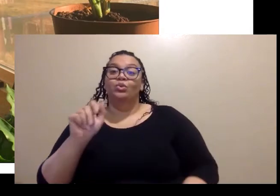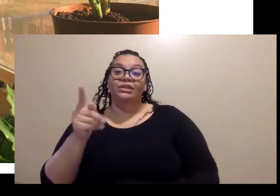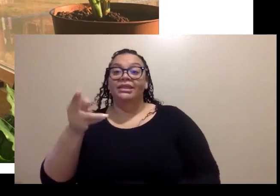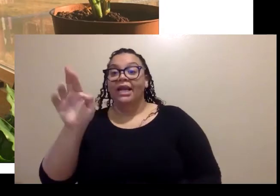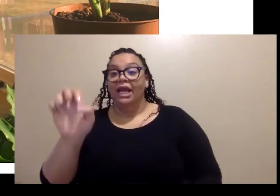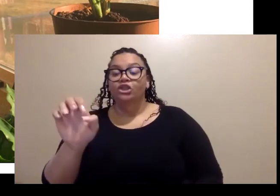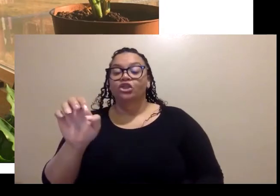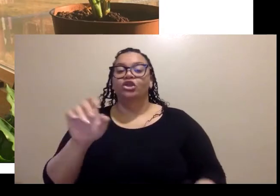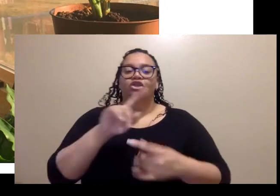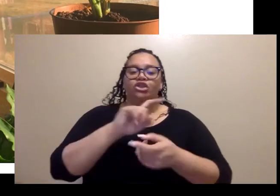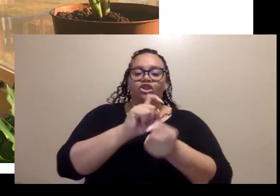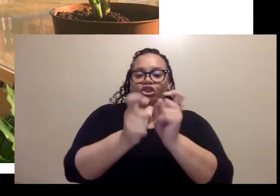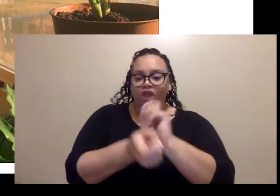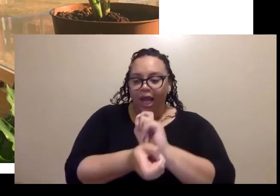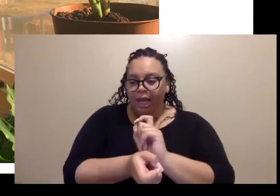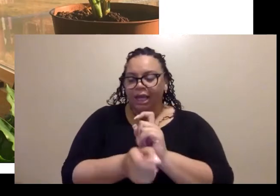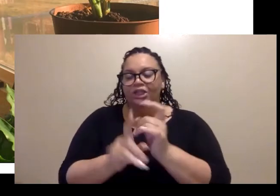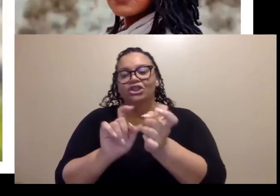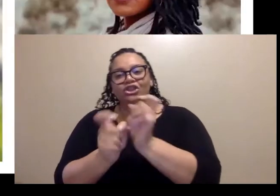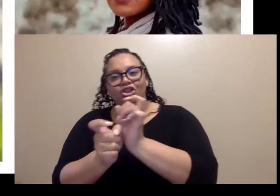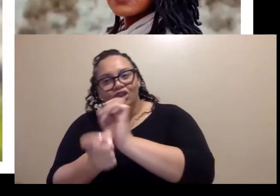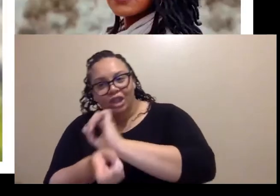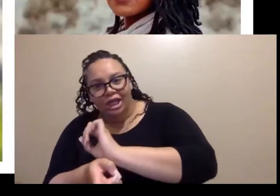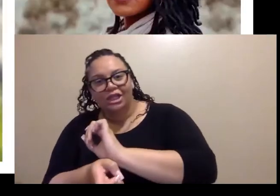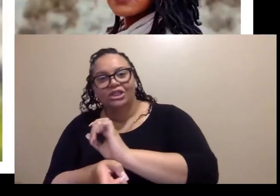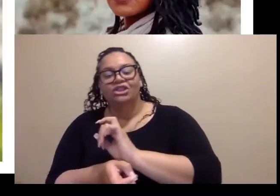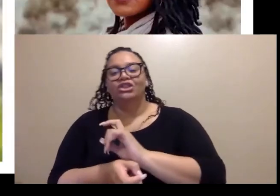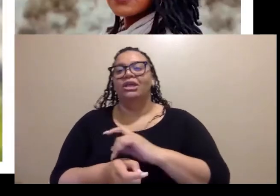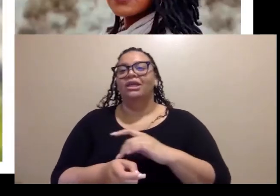and evolve in all these different ways.